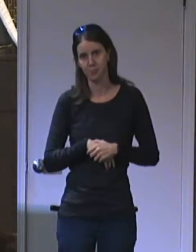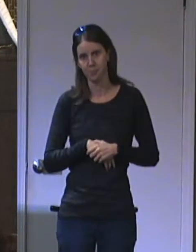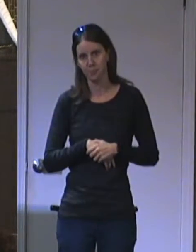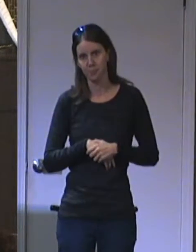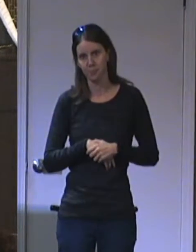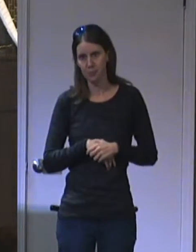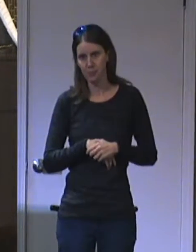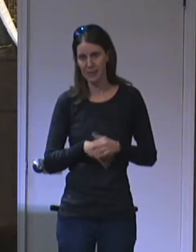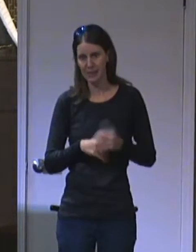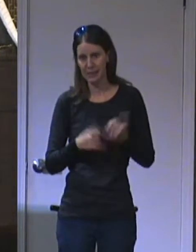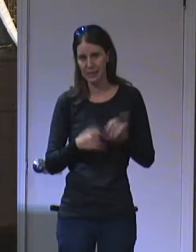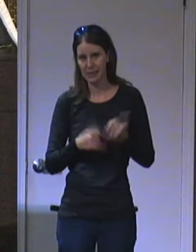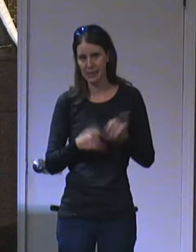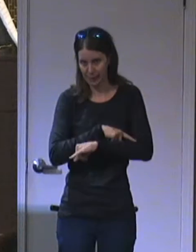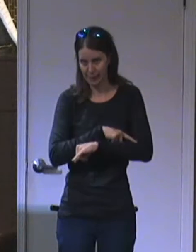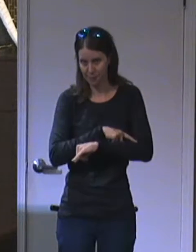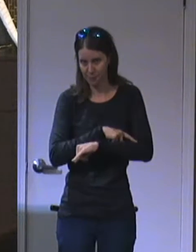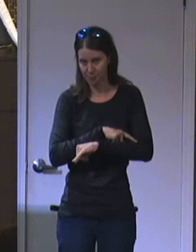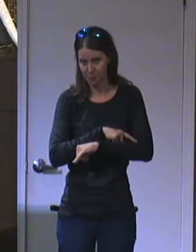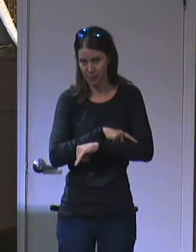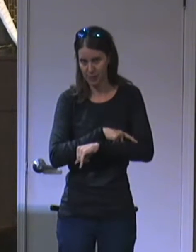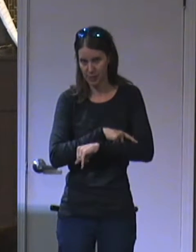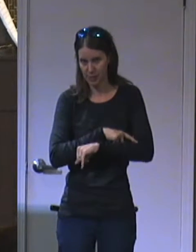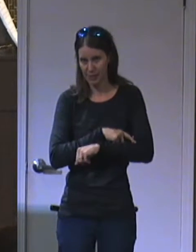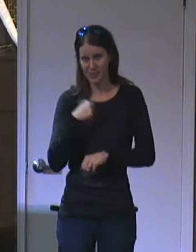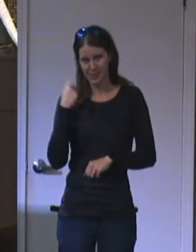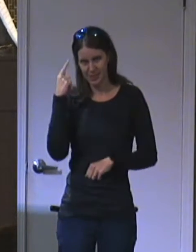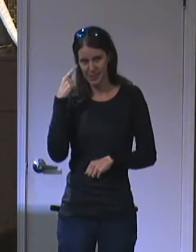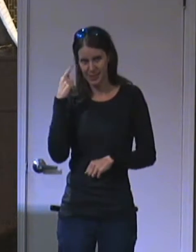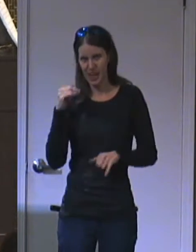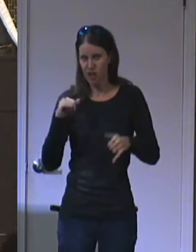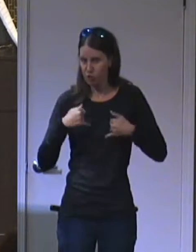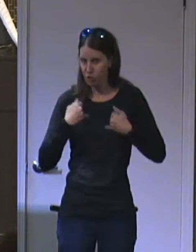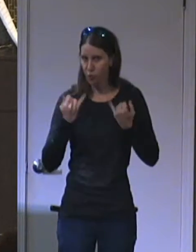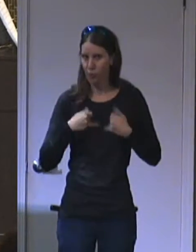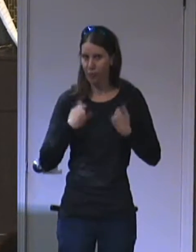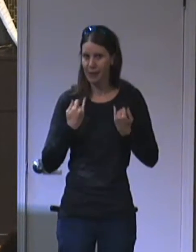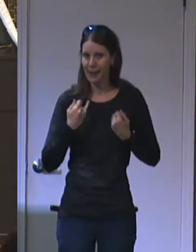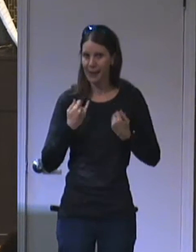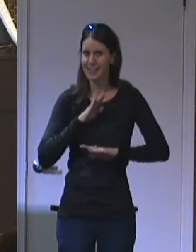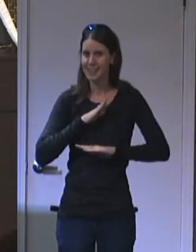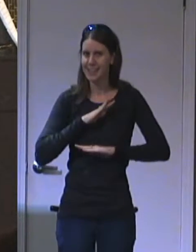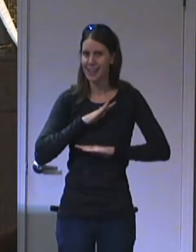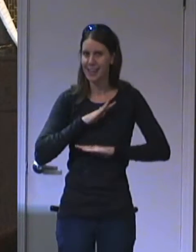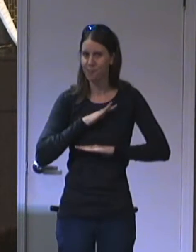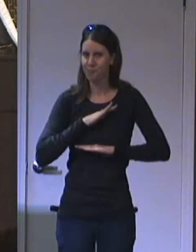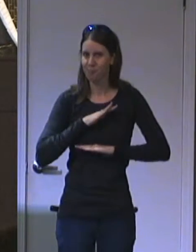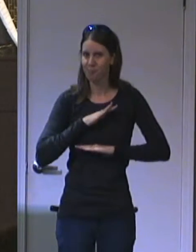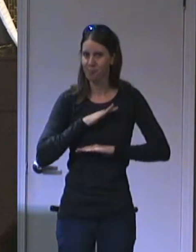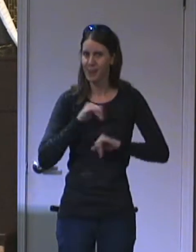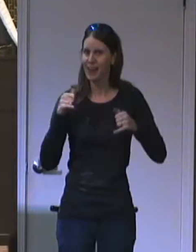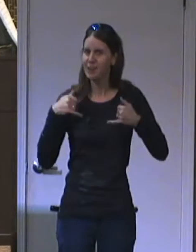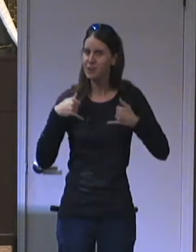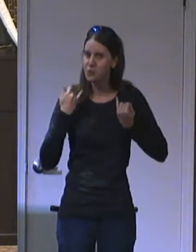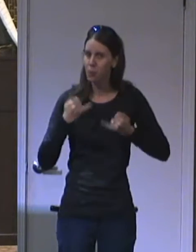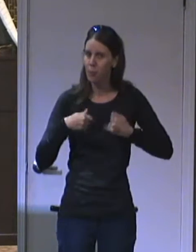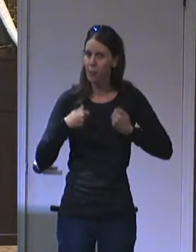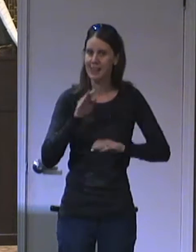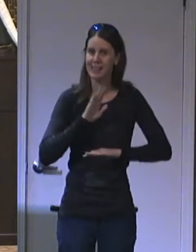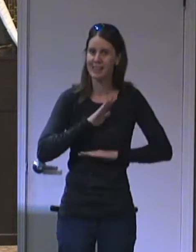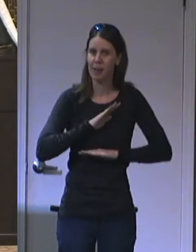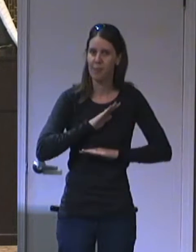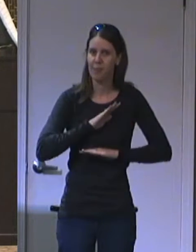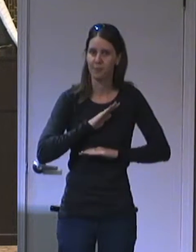So today we've come to a point that I've called Joy in Contentment. Joy in